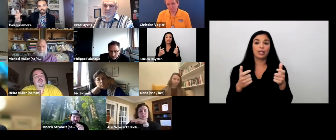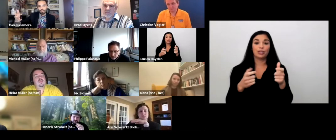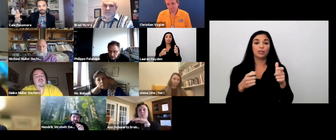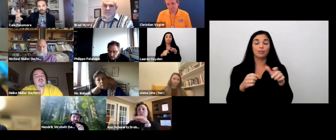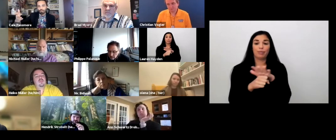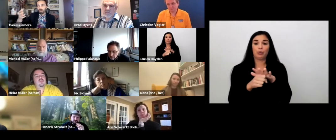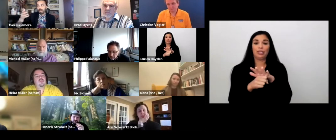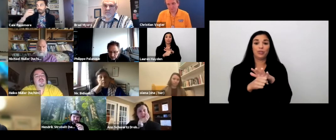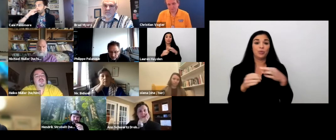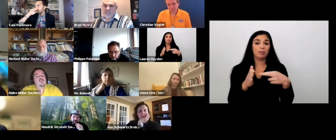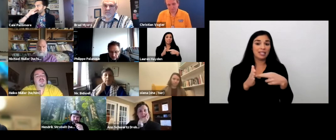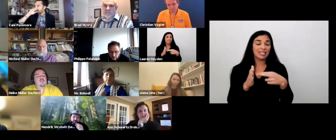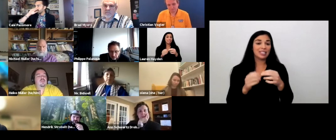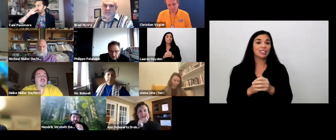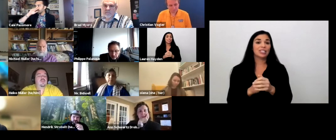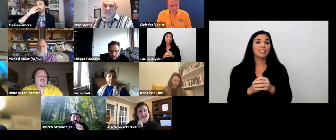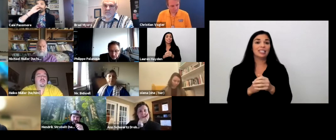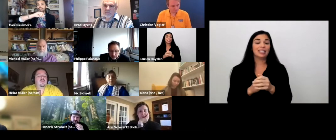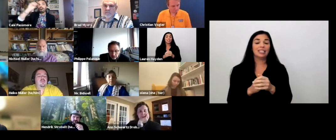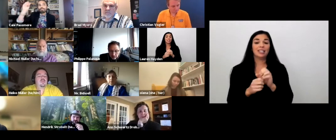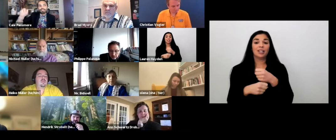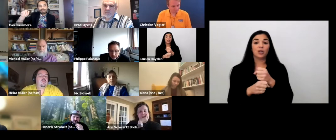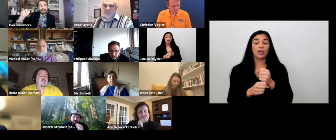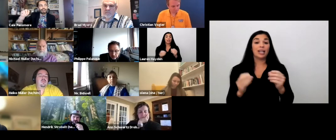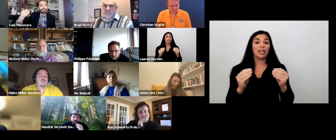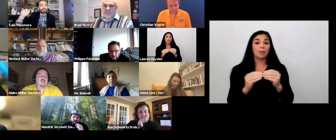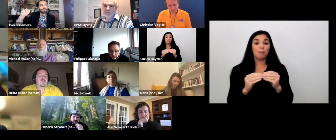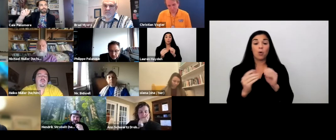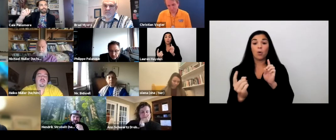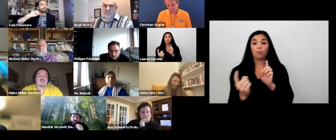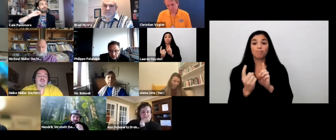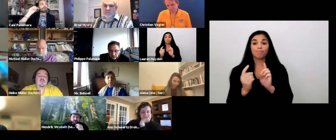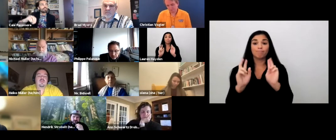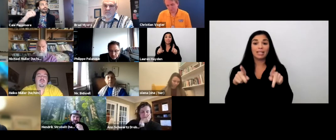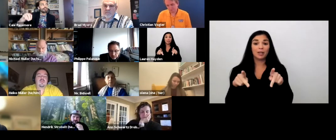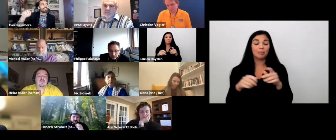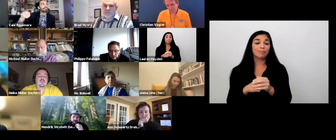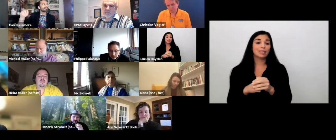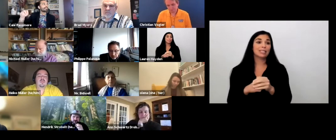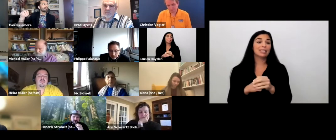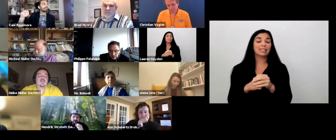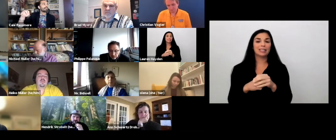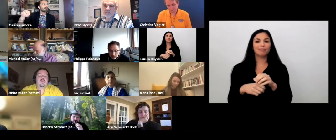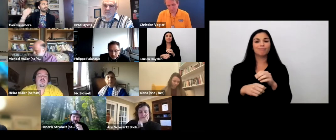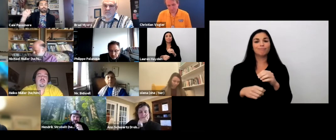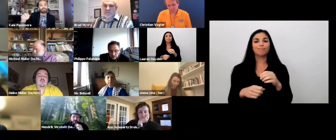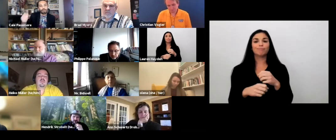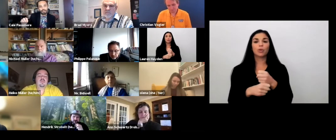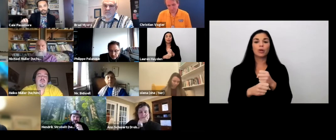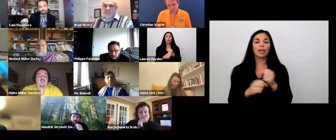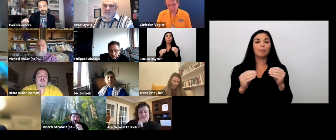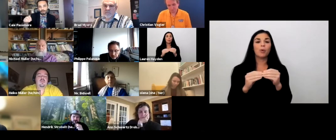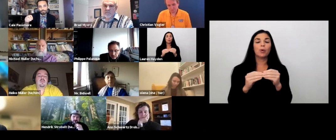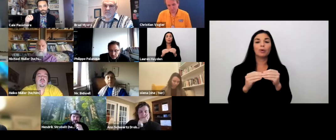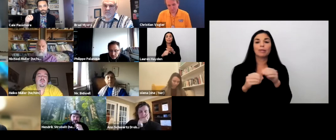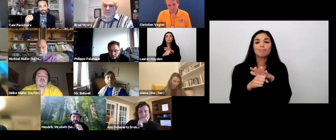representation, creating more meetups and sort of like localized chapter